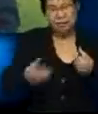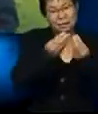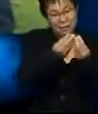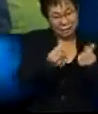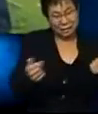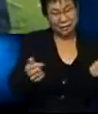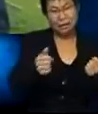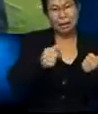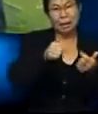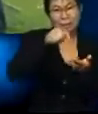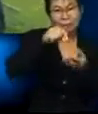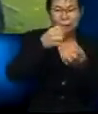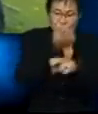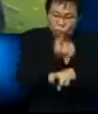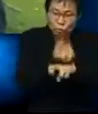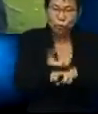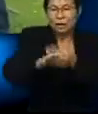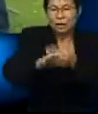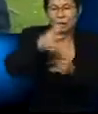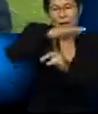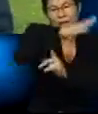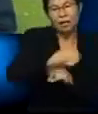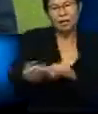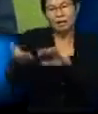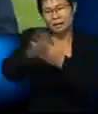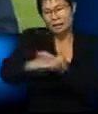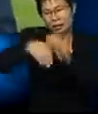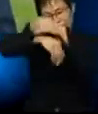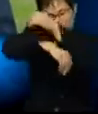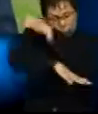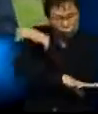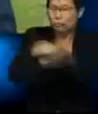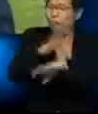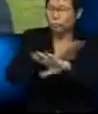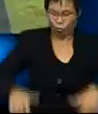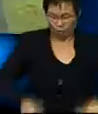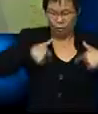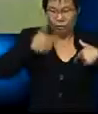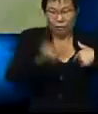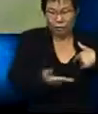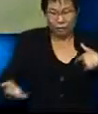Sand, pebbles, dead leaves, and dead roots are non-living things.